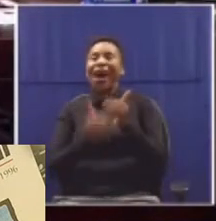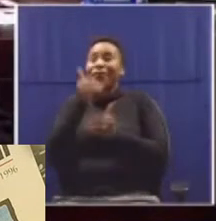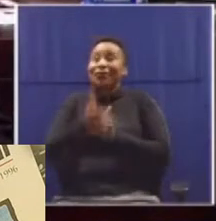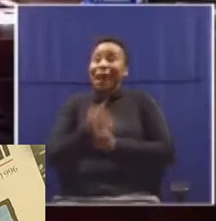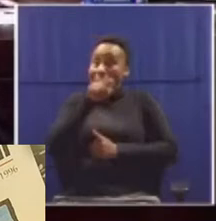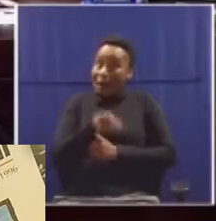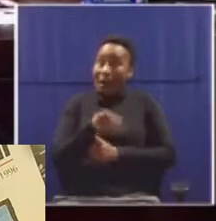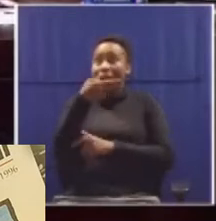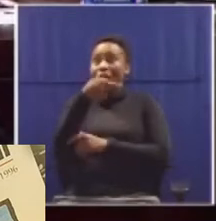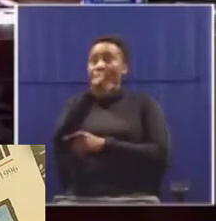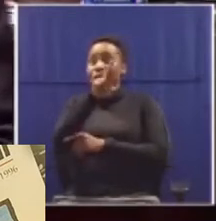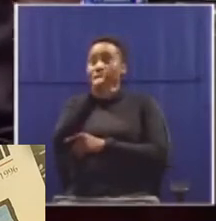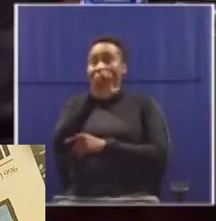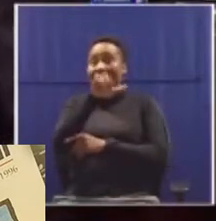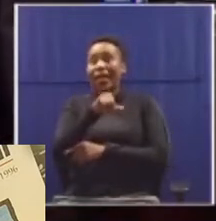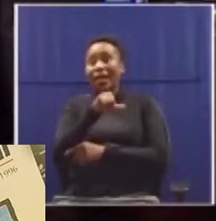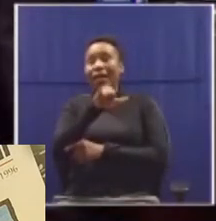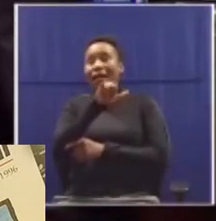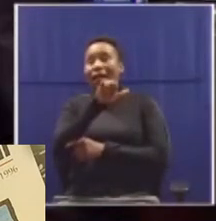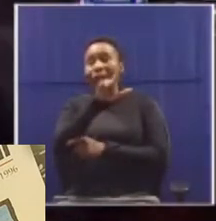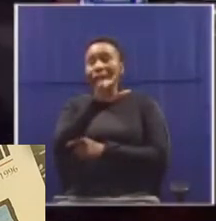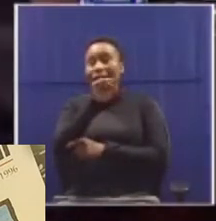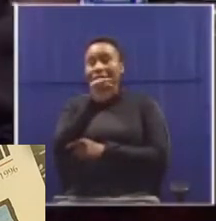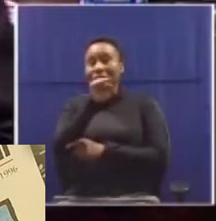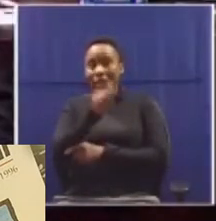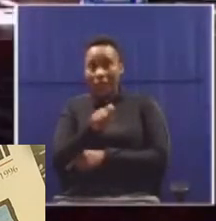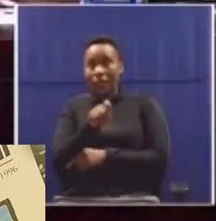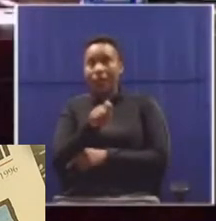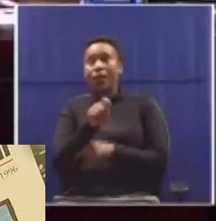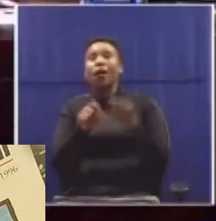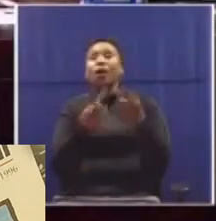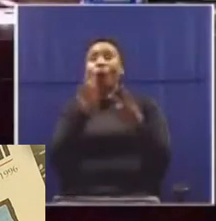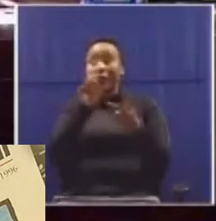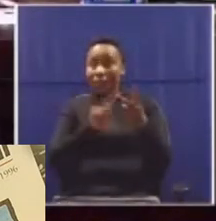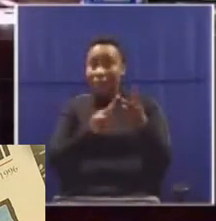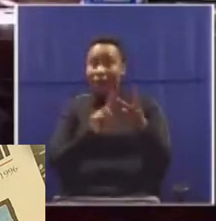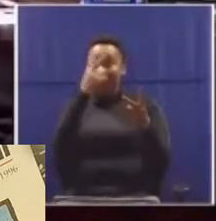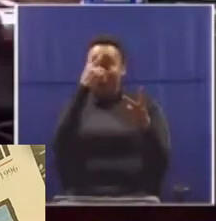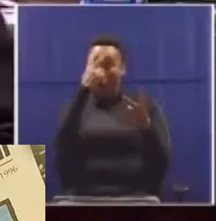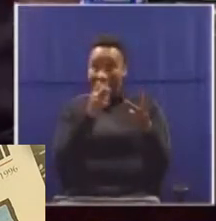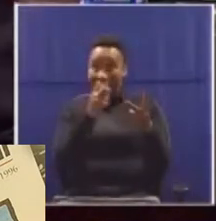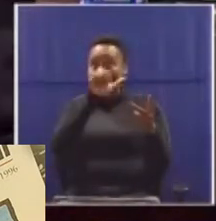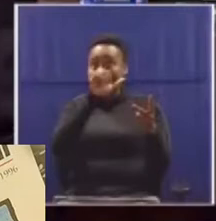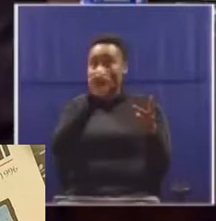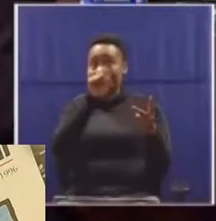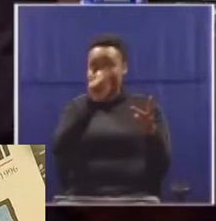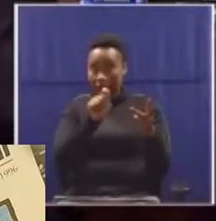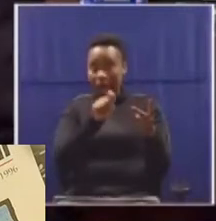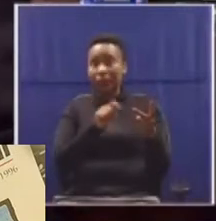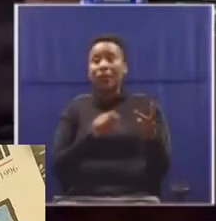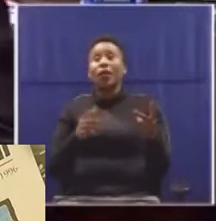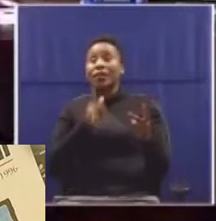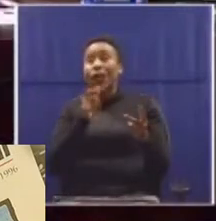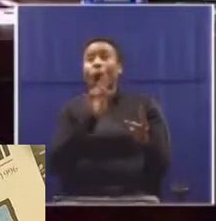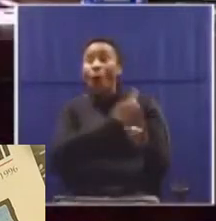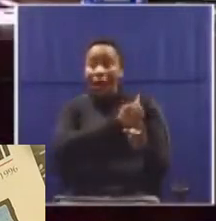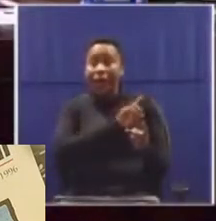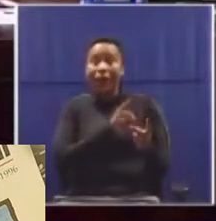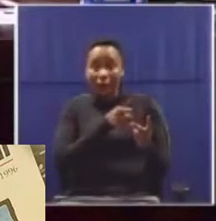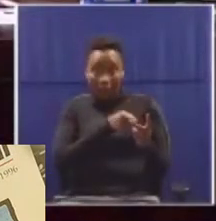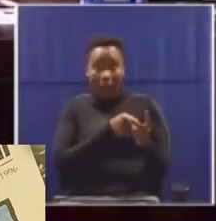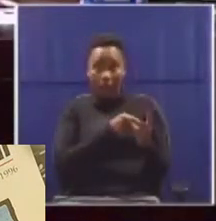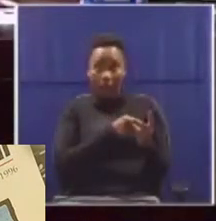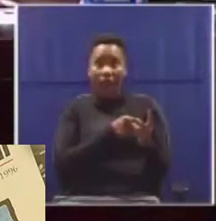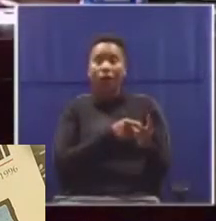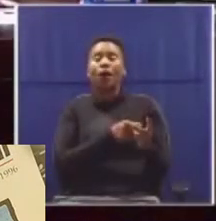after the grade listing is going to come blacklisting and let me tell you why you're going to get blacklisted because of